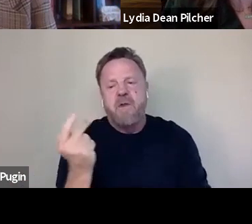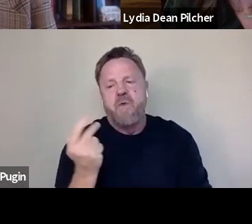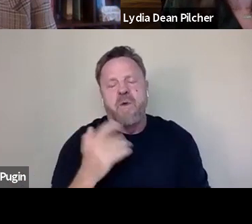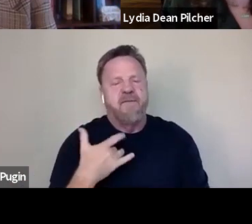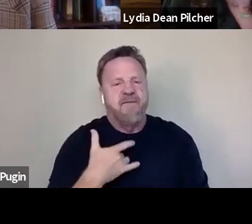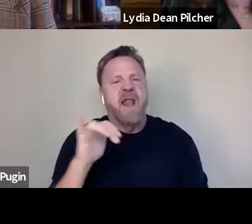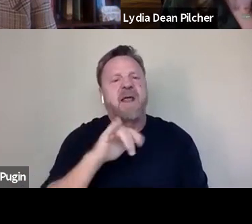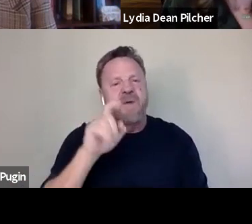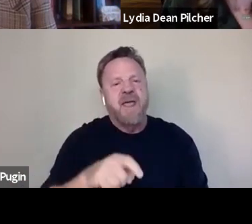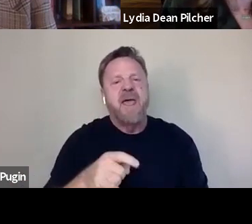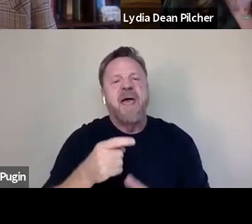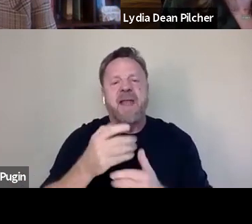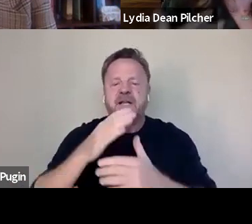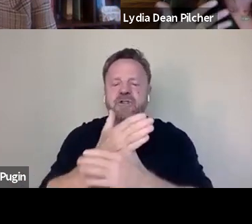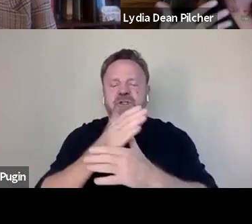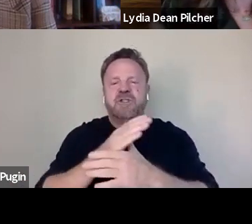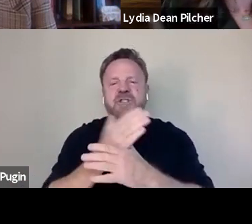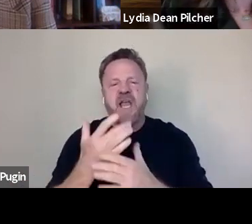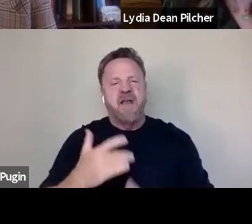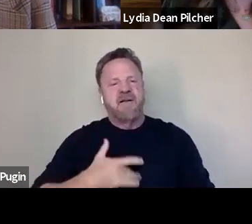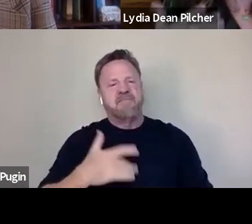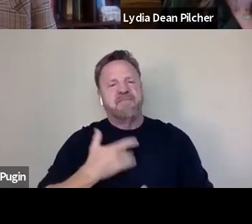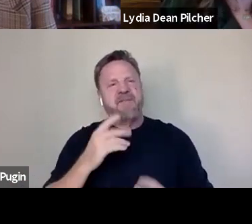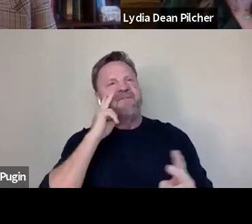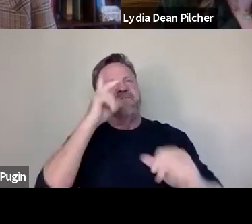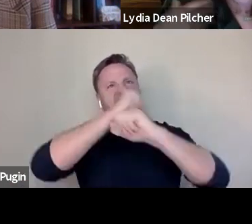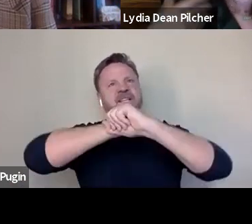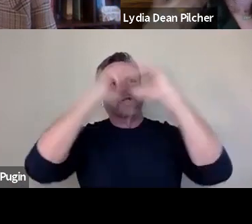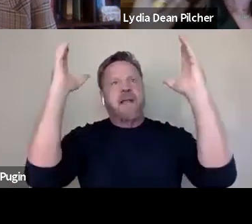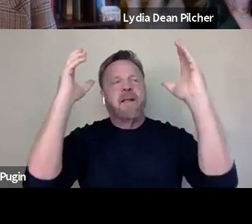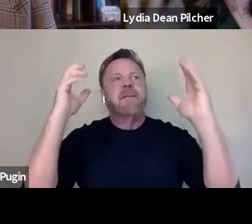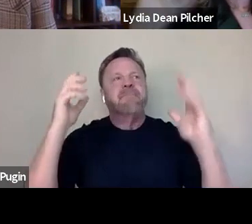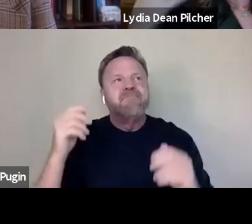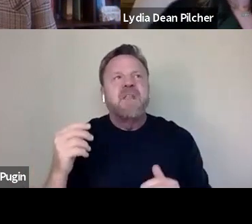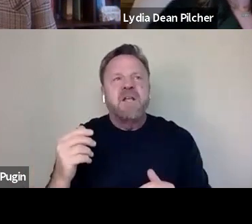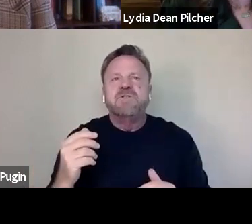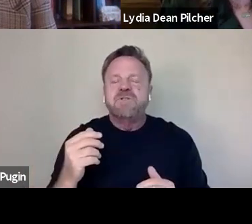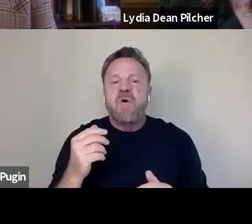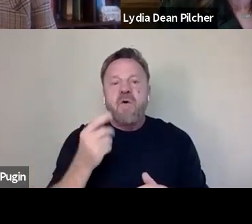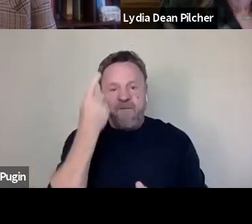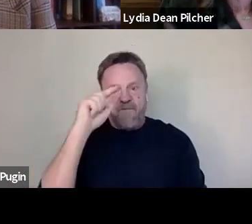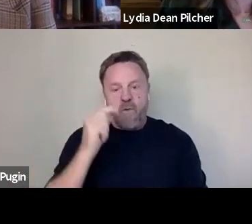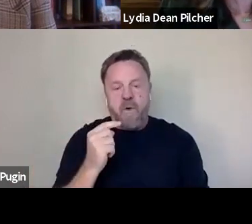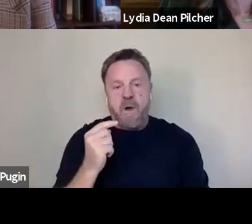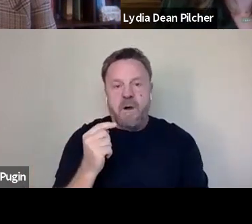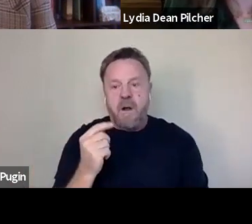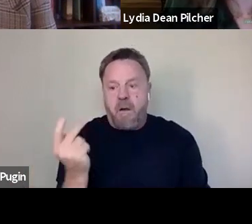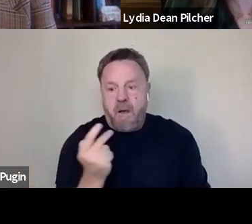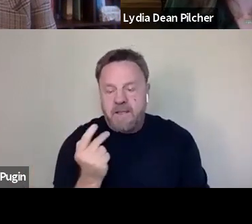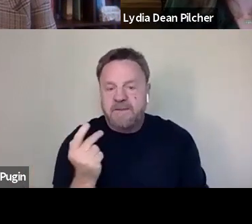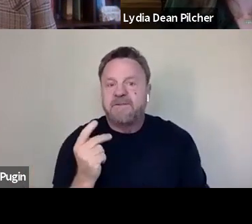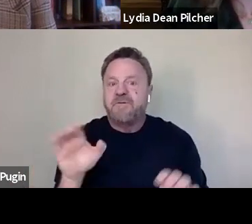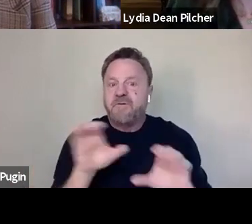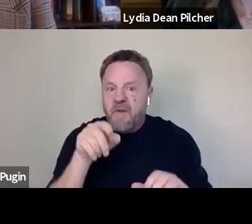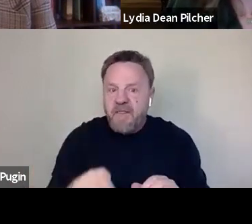we had a shared aesthetic, a shared vision. So in order to actually pull this off for such a